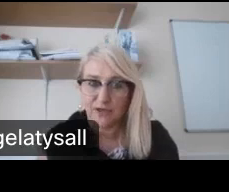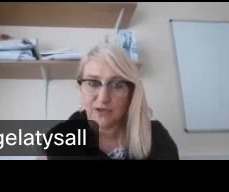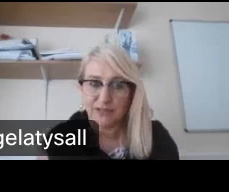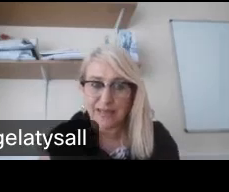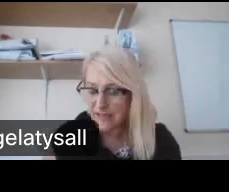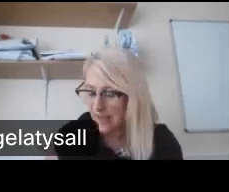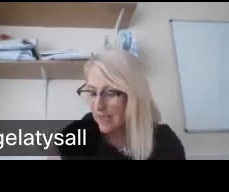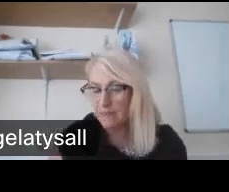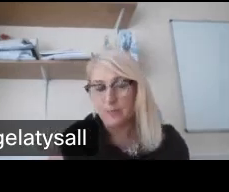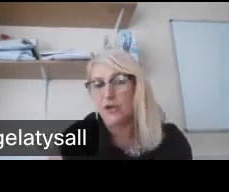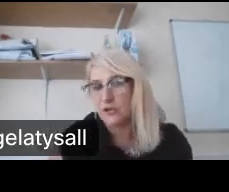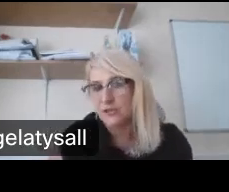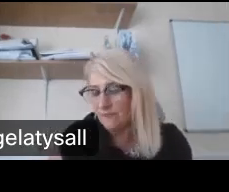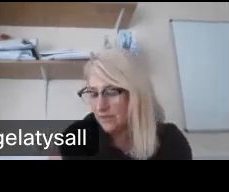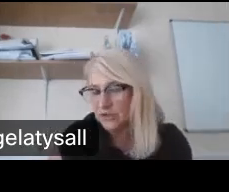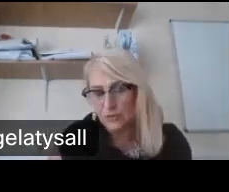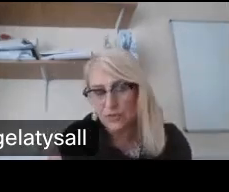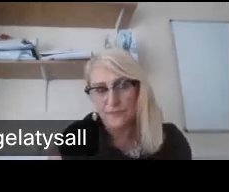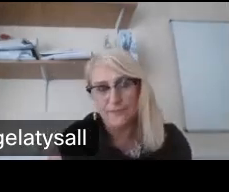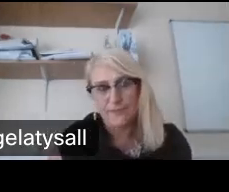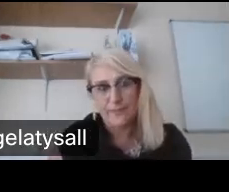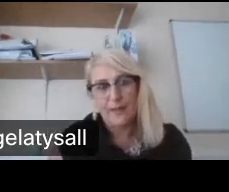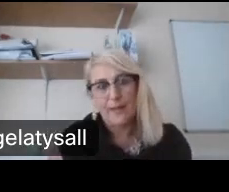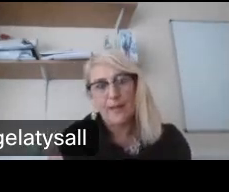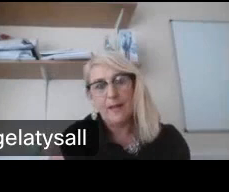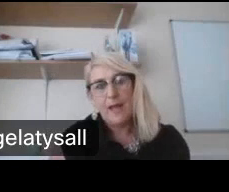opendisclosure.office@hse.ie, and we'll be delighted to send out your certificate to you.